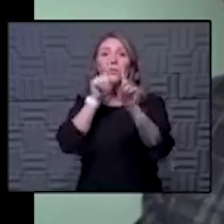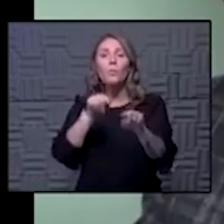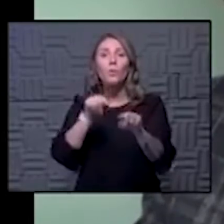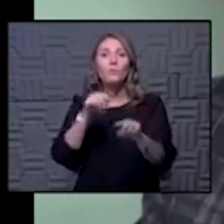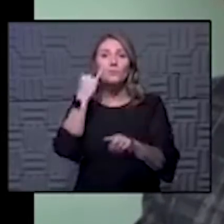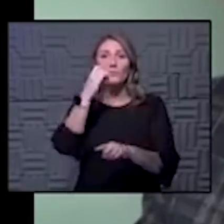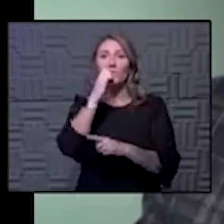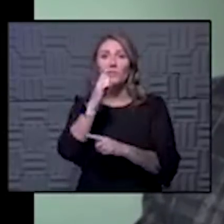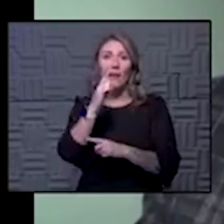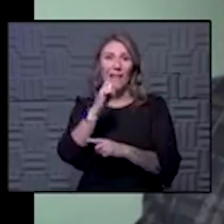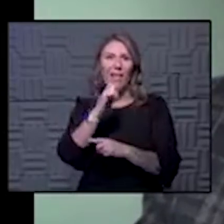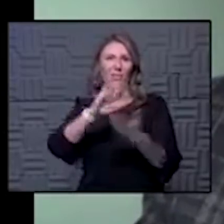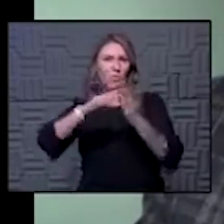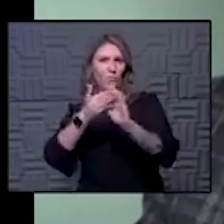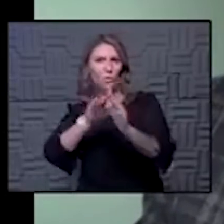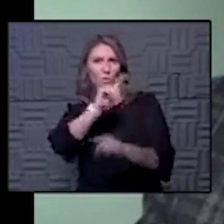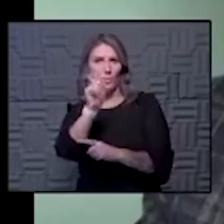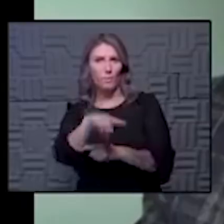the community.